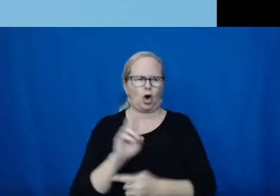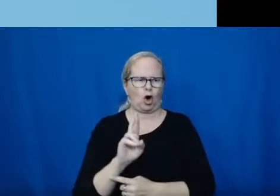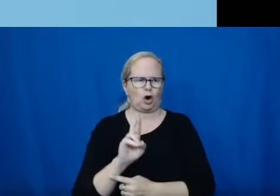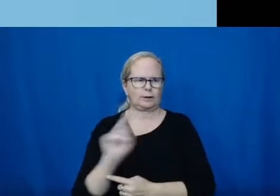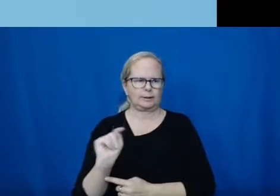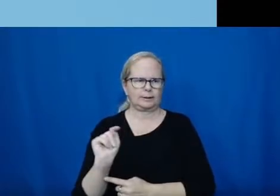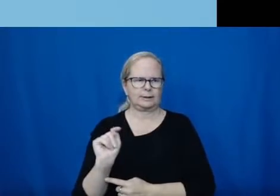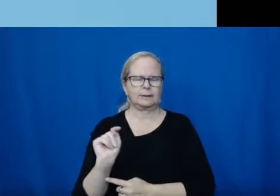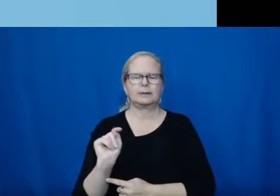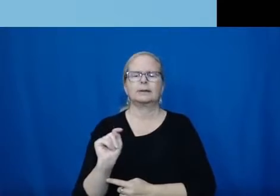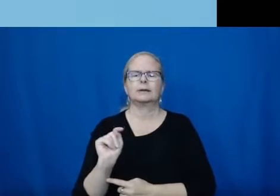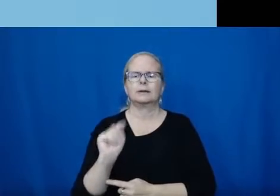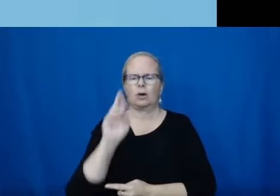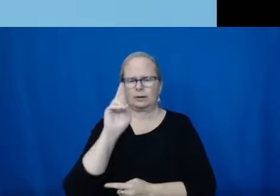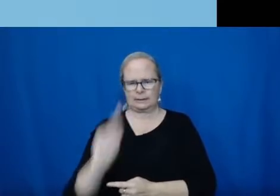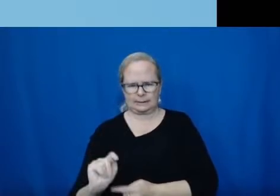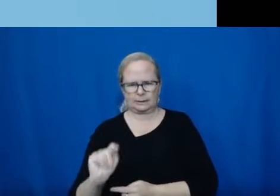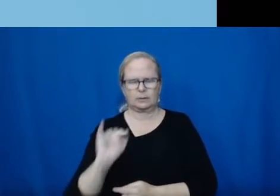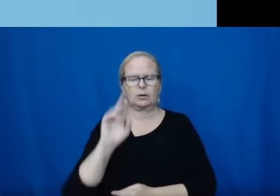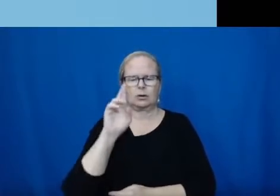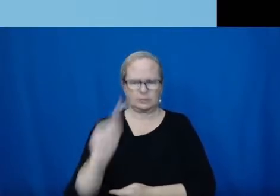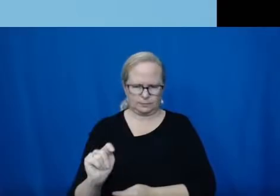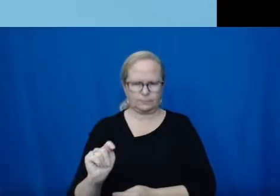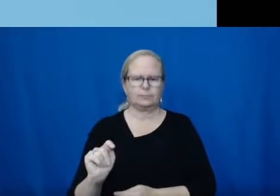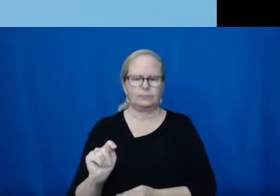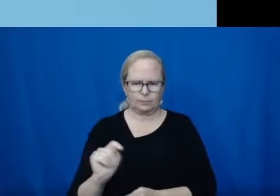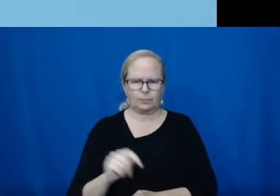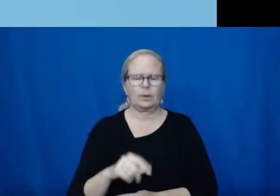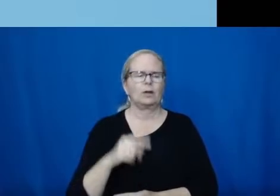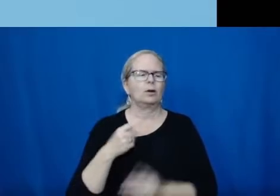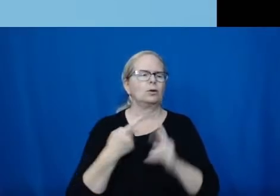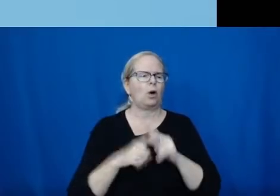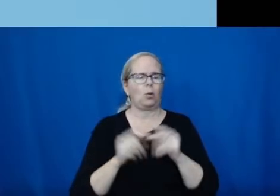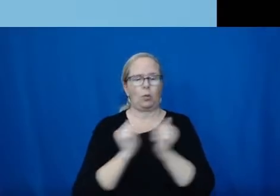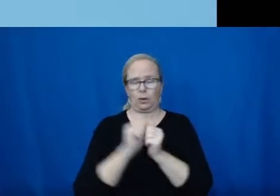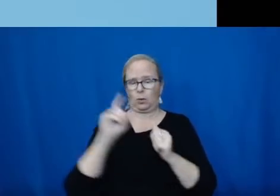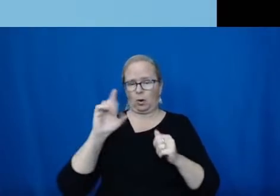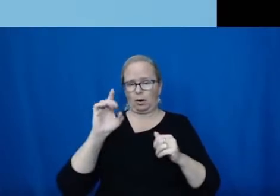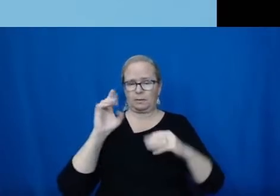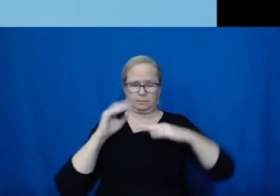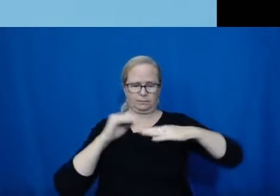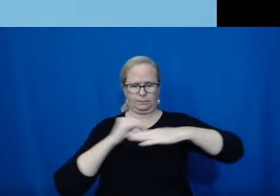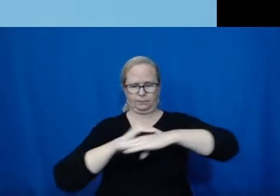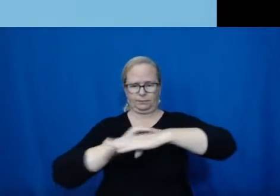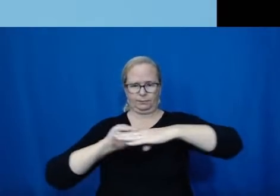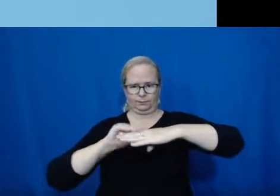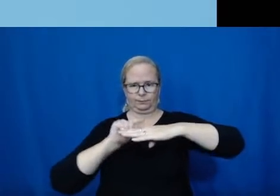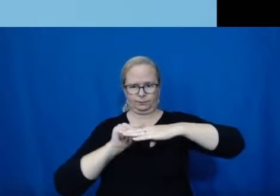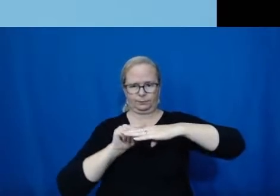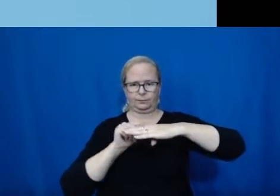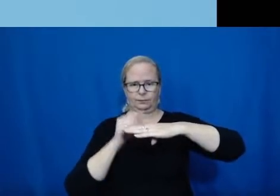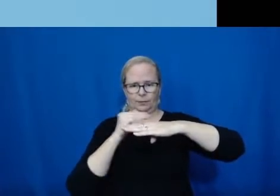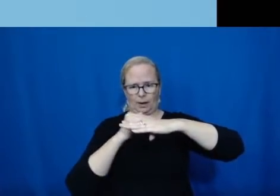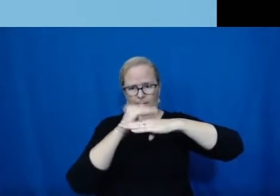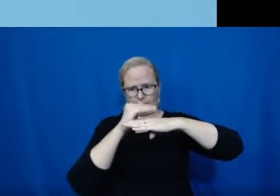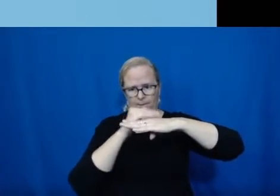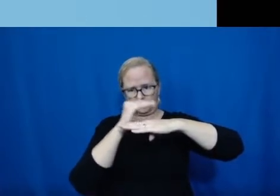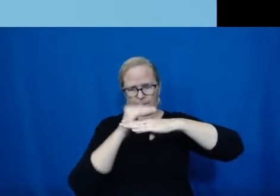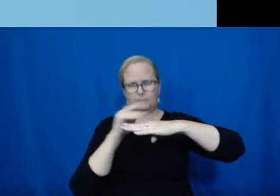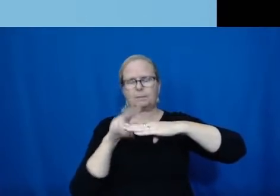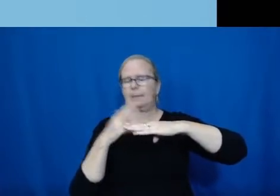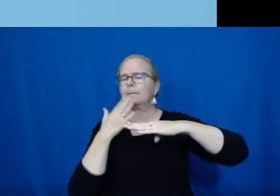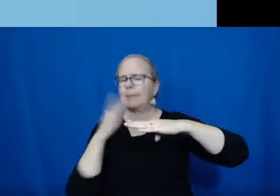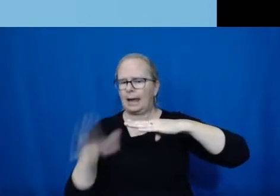above 1, it's bad. That means that the outbreak is growing. So here the red line is R